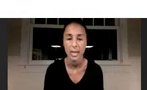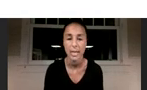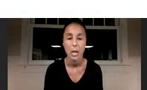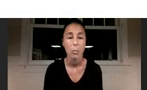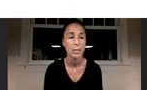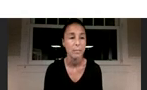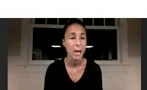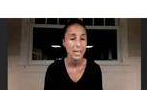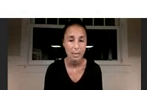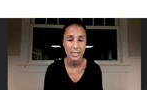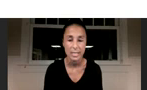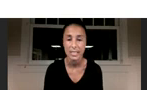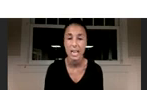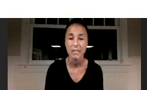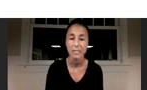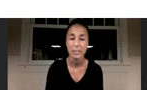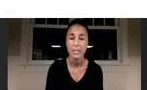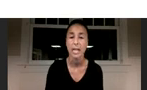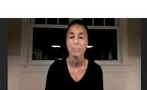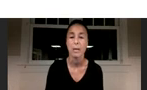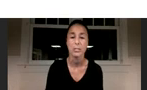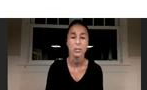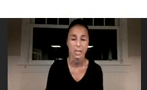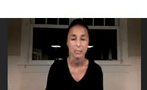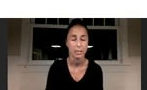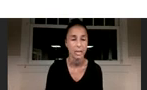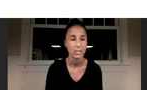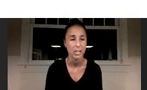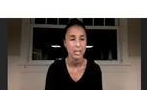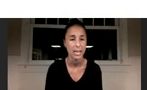of the property, one that maximizes its enviable and